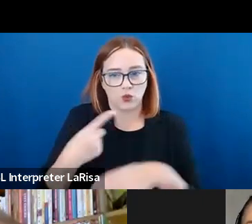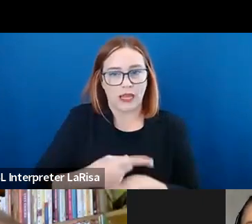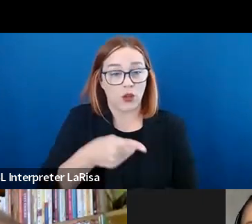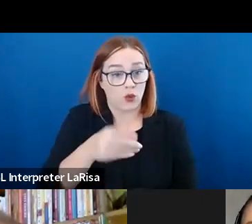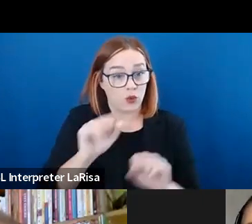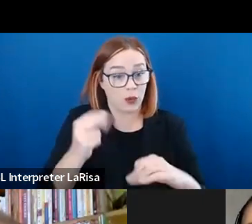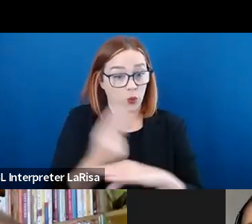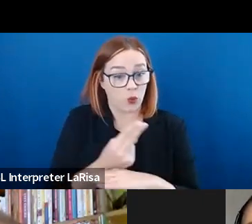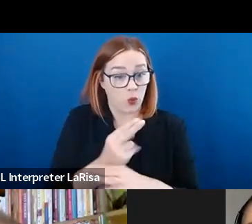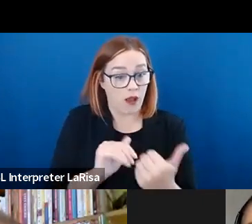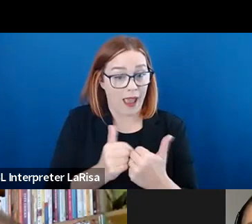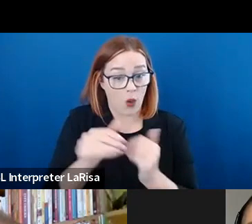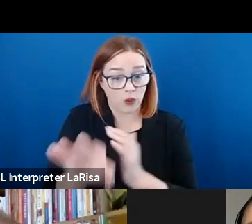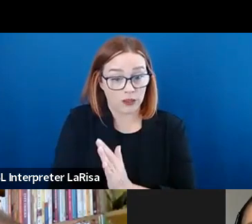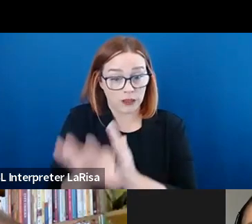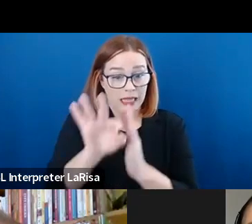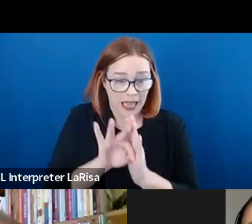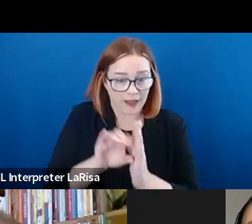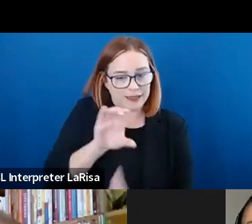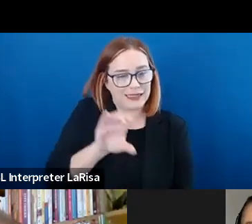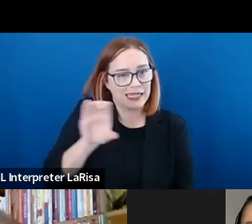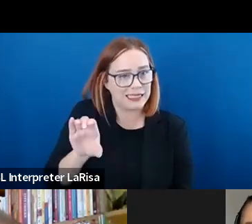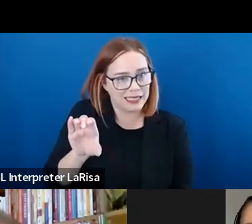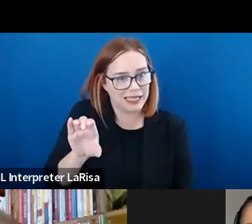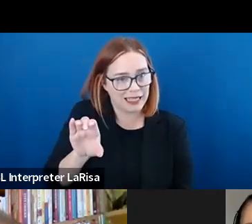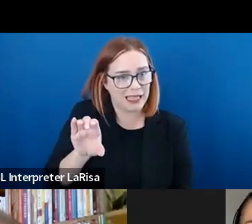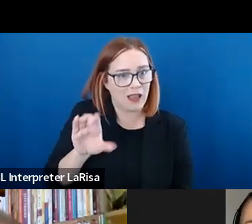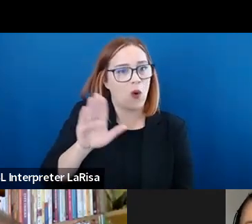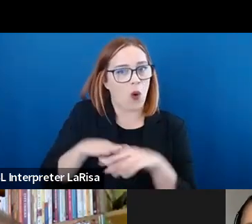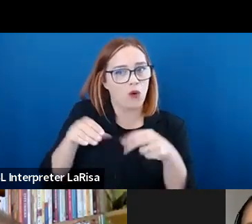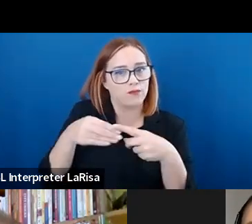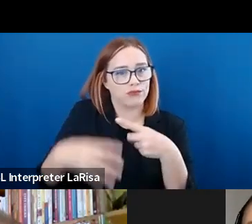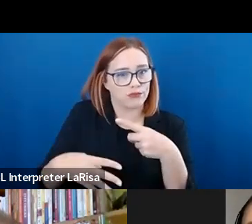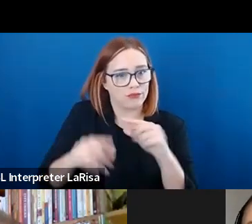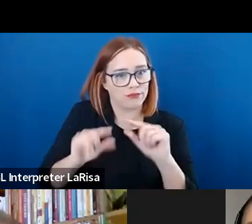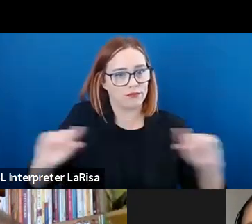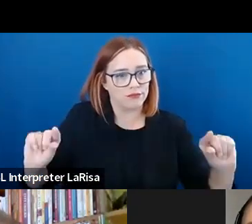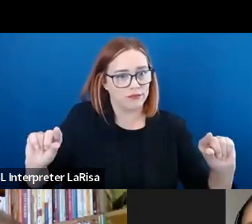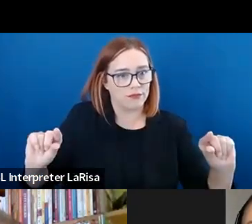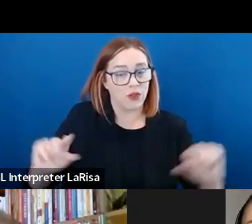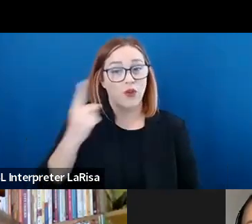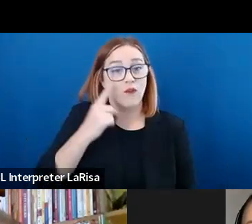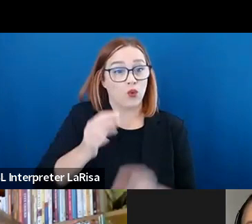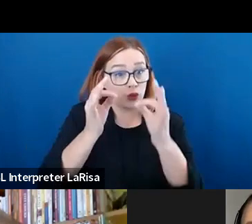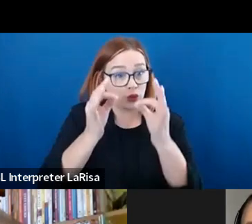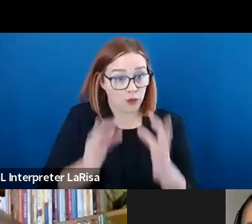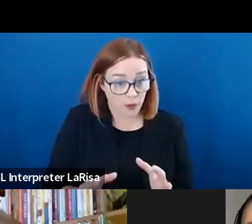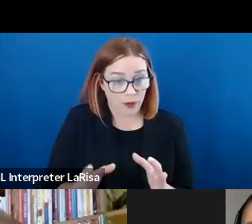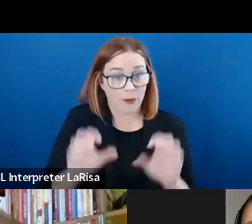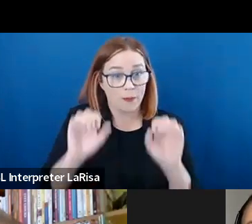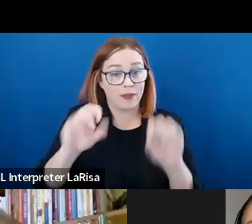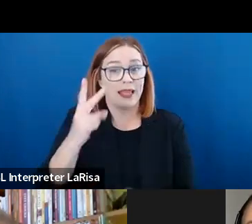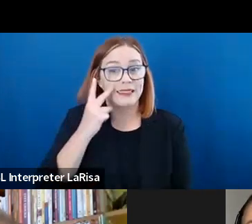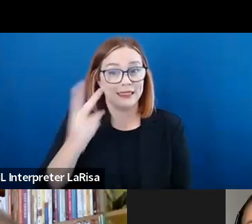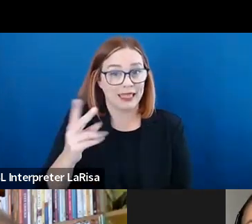by selecting the closed caption tab on the menu bar. For sign language interpreting, you can find the interpreter